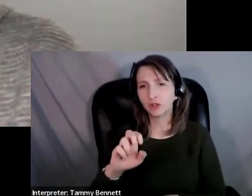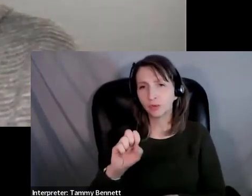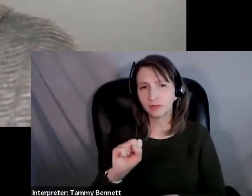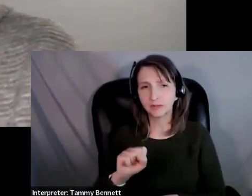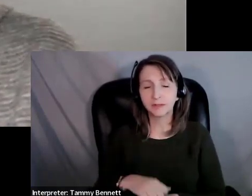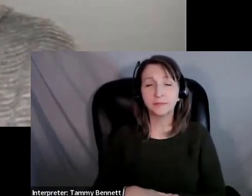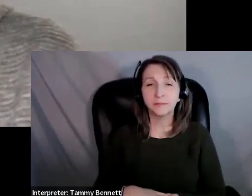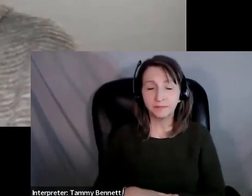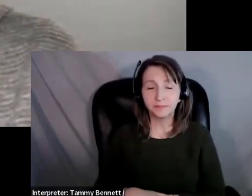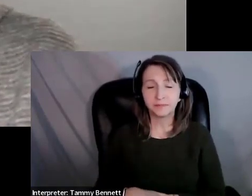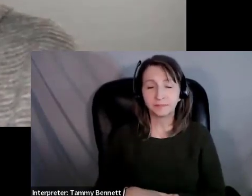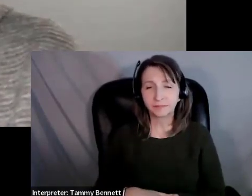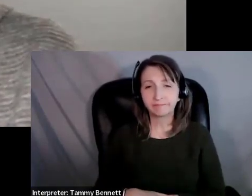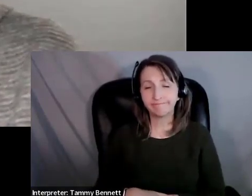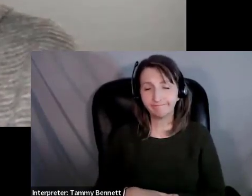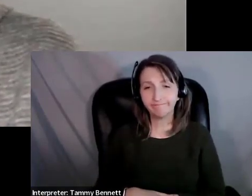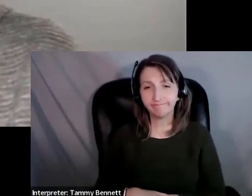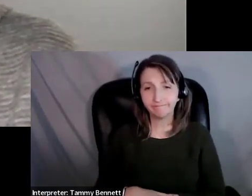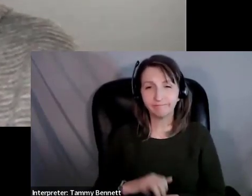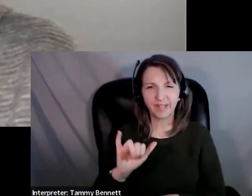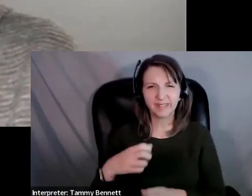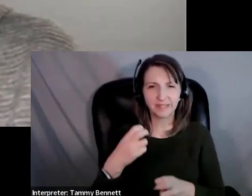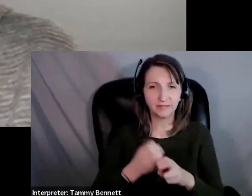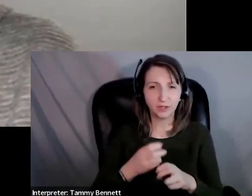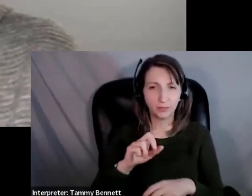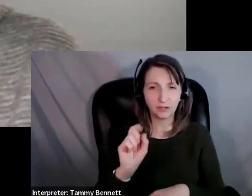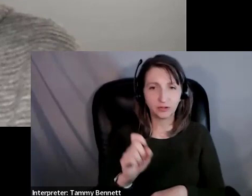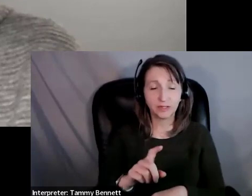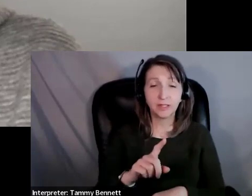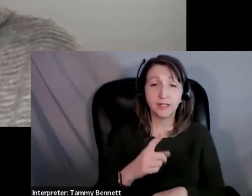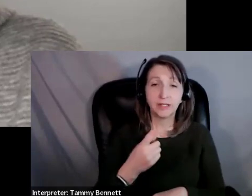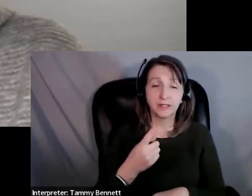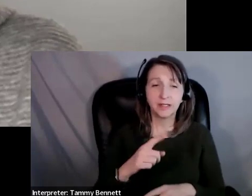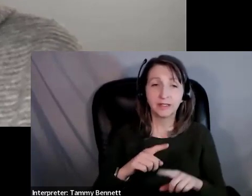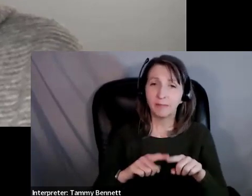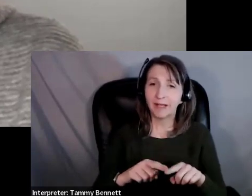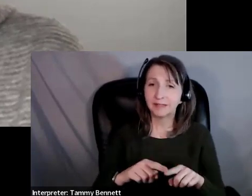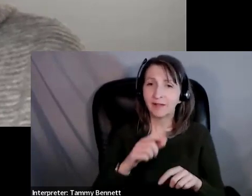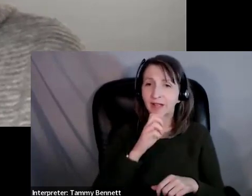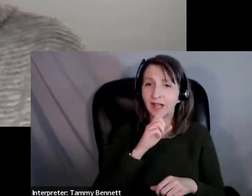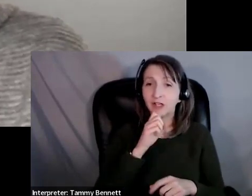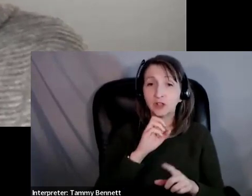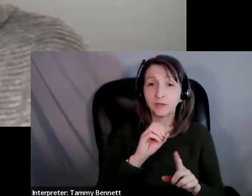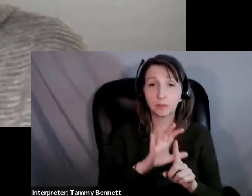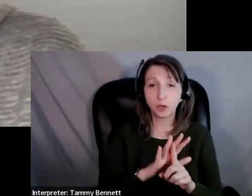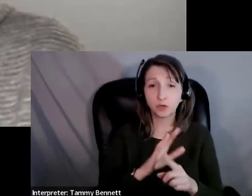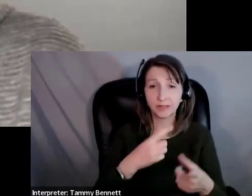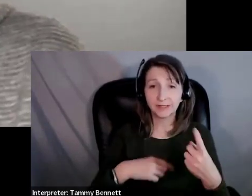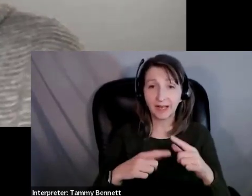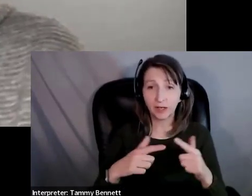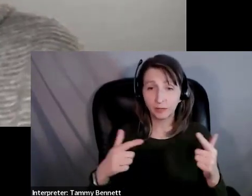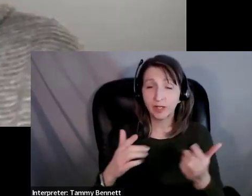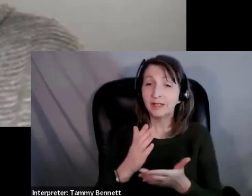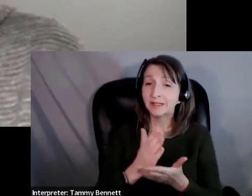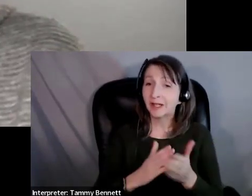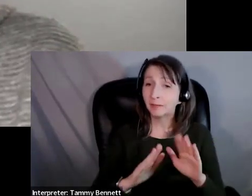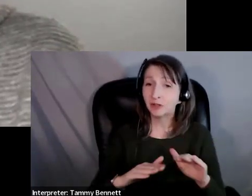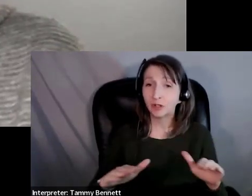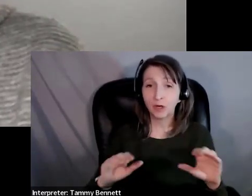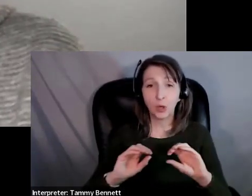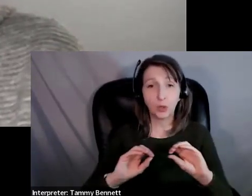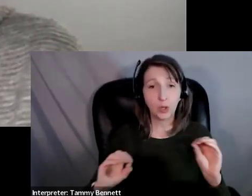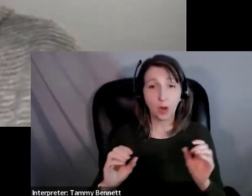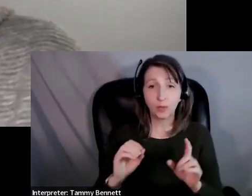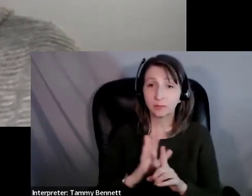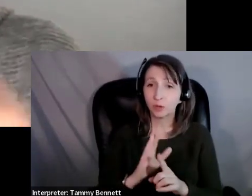Unfortunately, it also depends on the age of exposure to sign language. I have seen students who are not exposed to sign language until they're 10 years old.